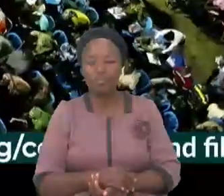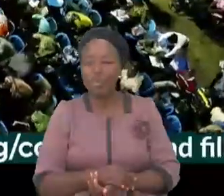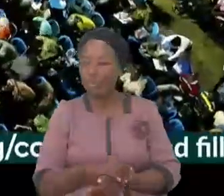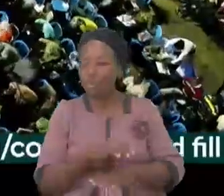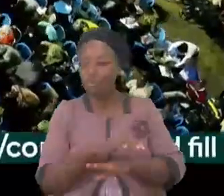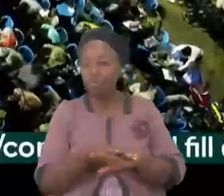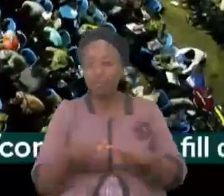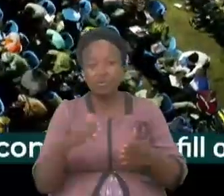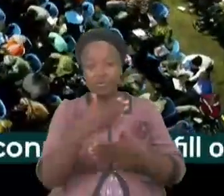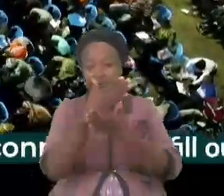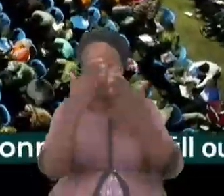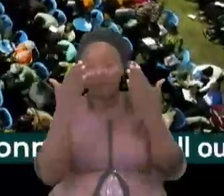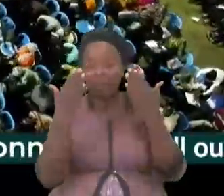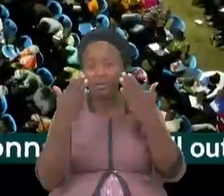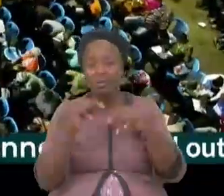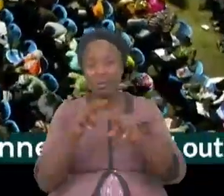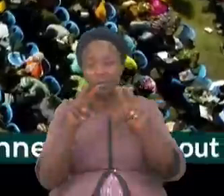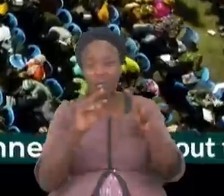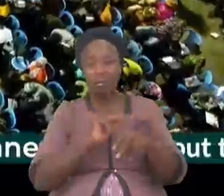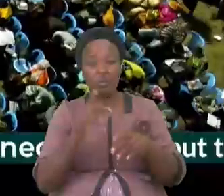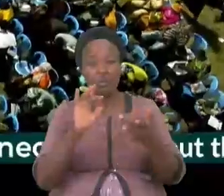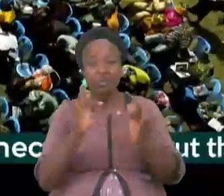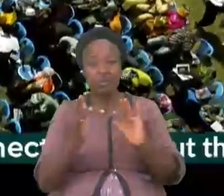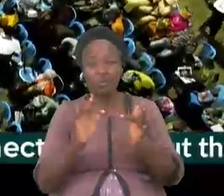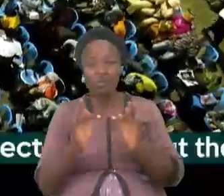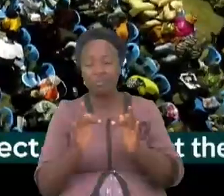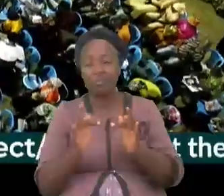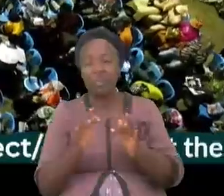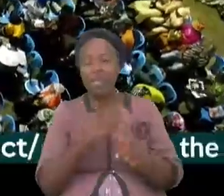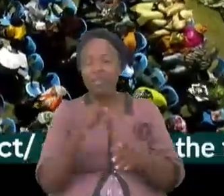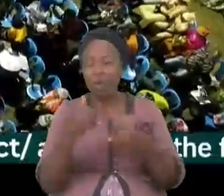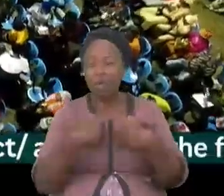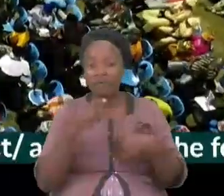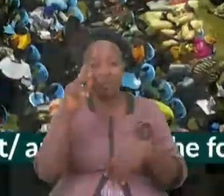and you have your screen, whether through